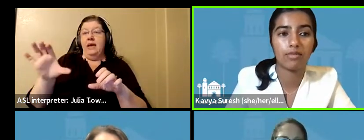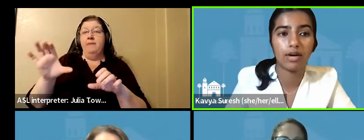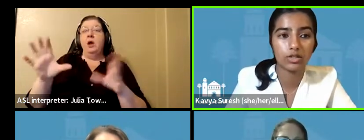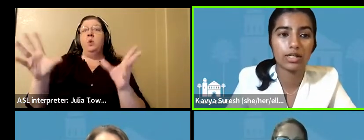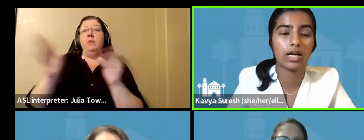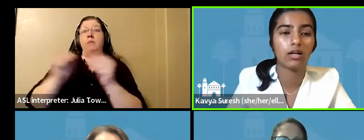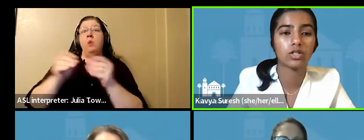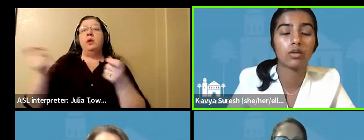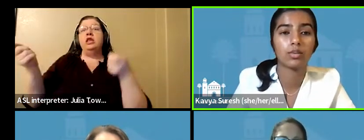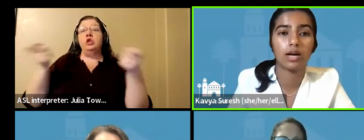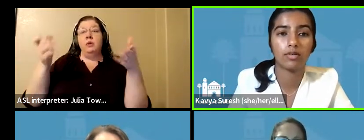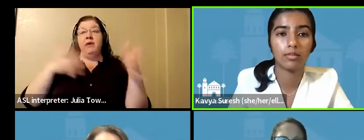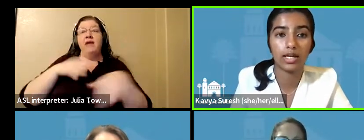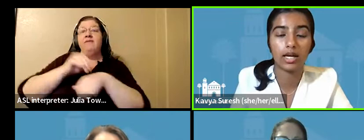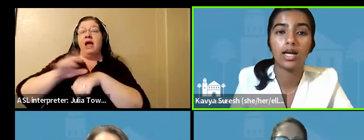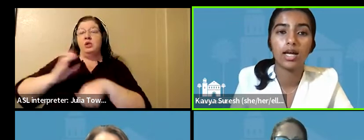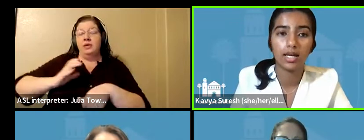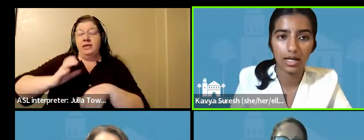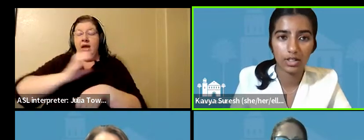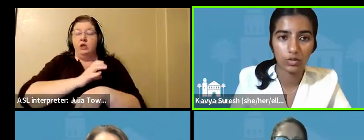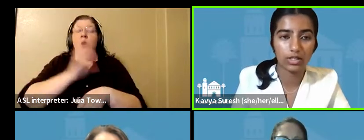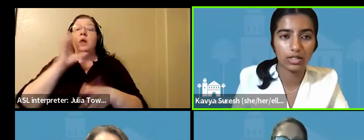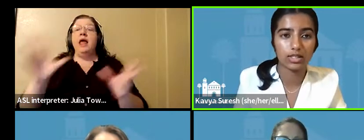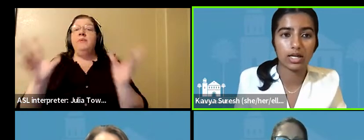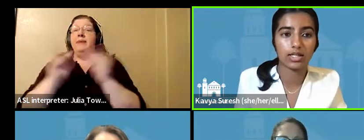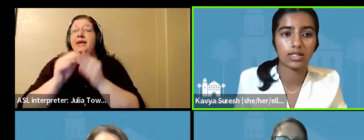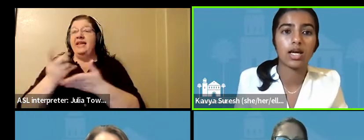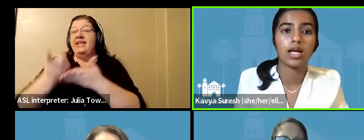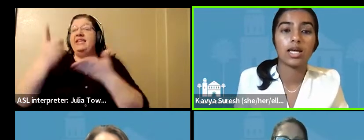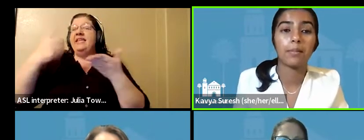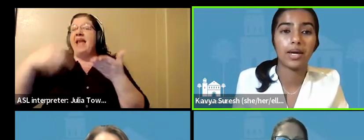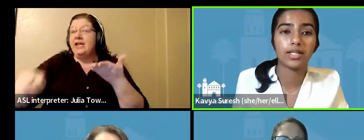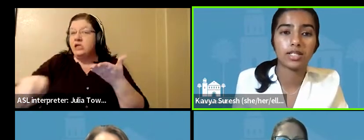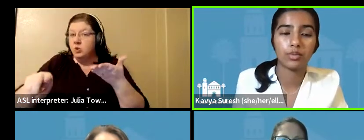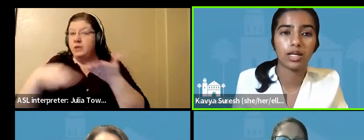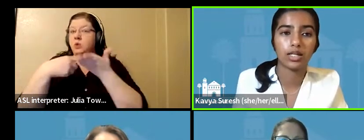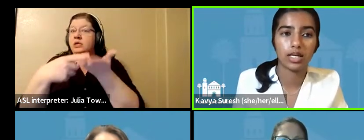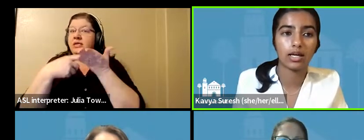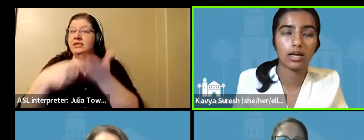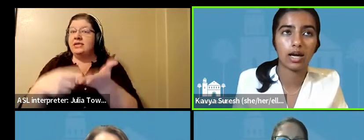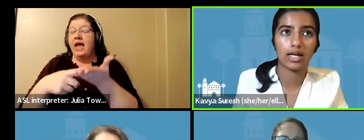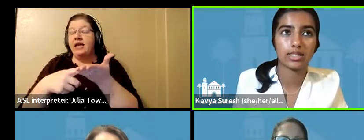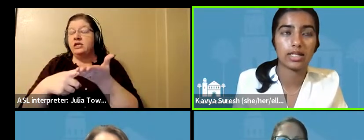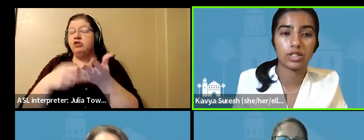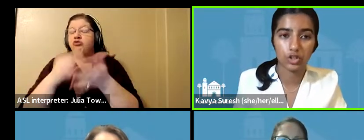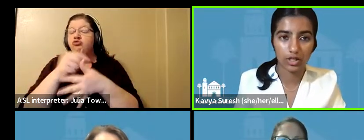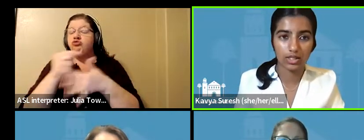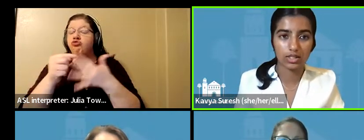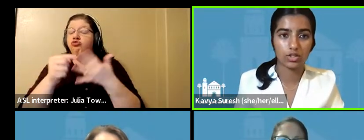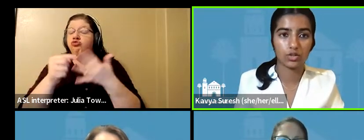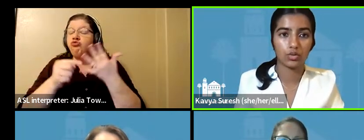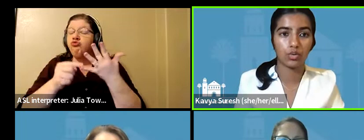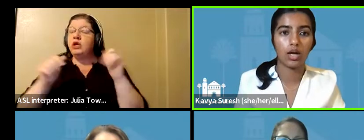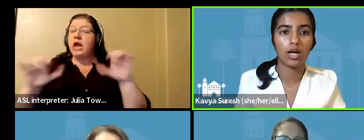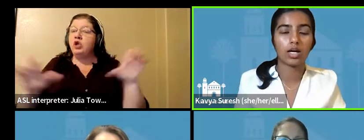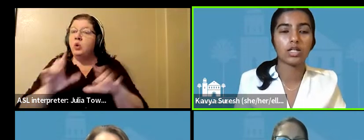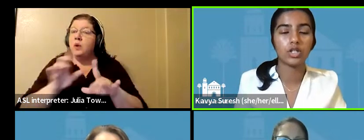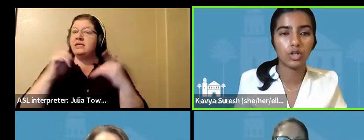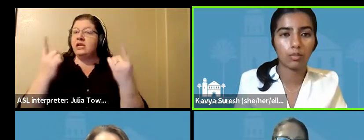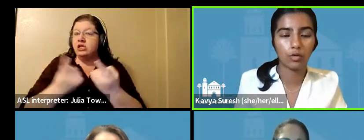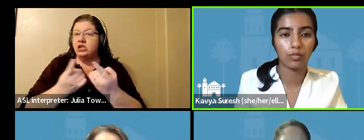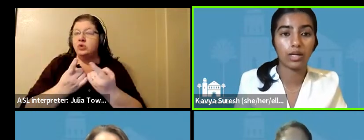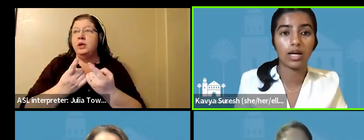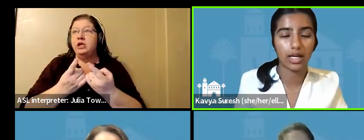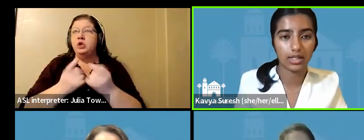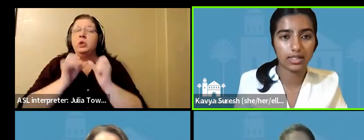Superintendent Advisory Council, and we will have a meeting next week to discuss campaigns that we can take as a district to continue